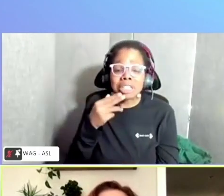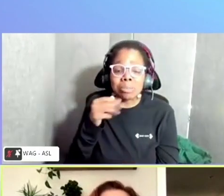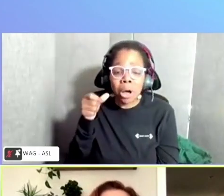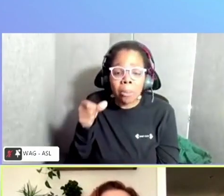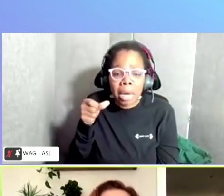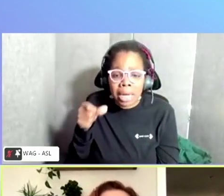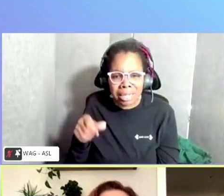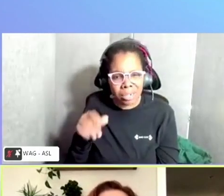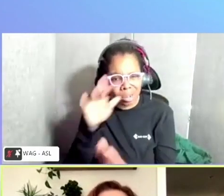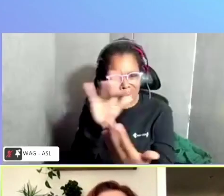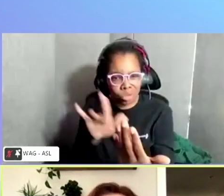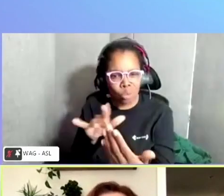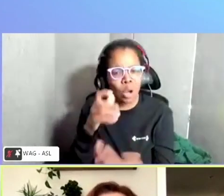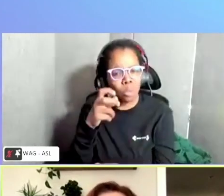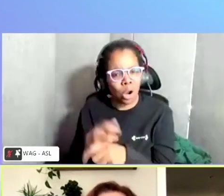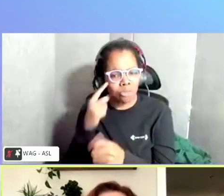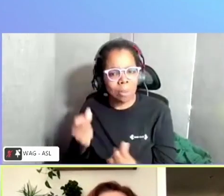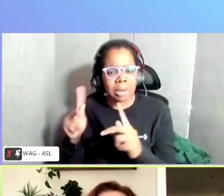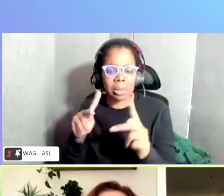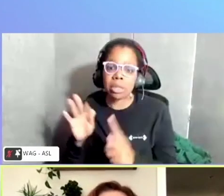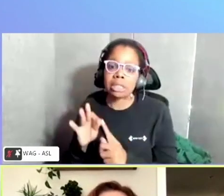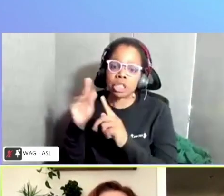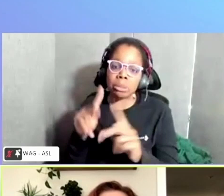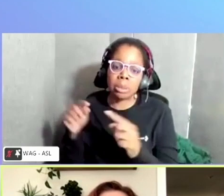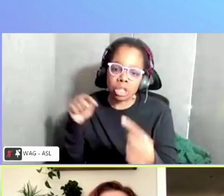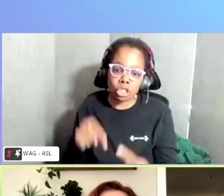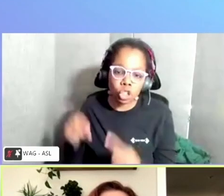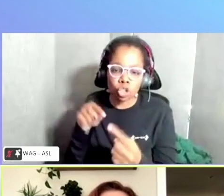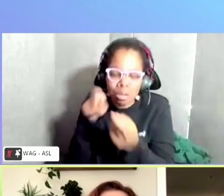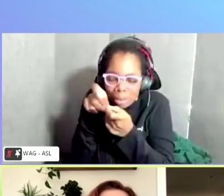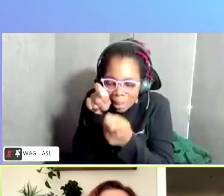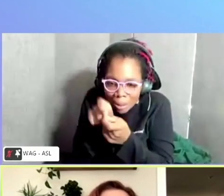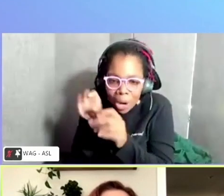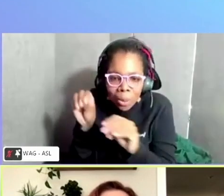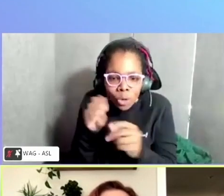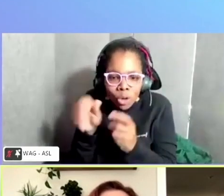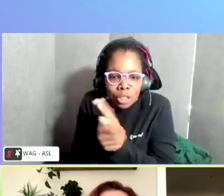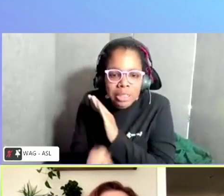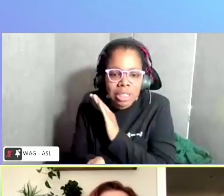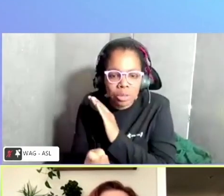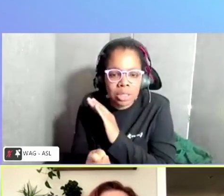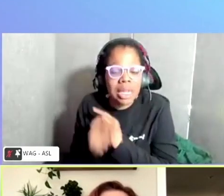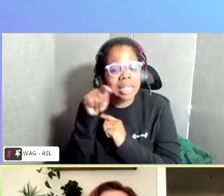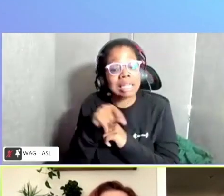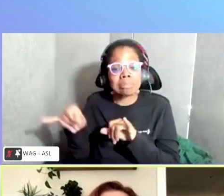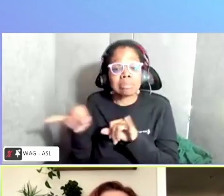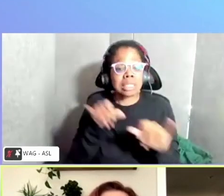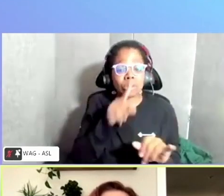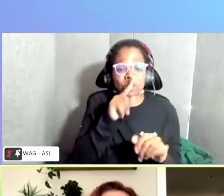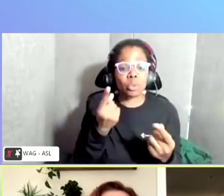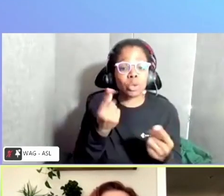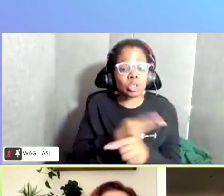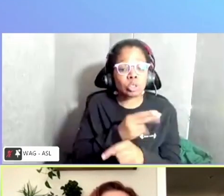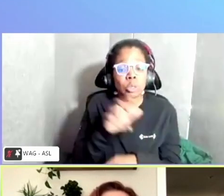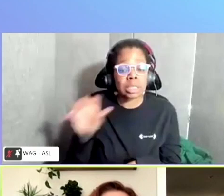is a challenge for many people, but especially for people who struggle with fine motor skills. This is equally true when using a mouse or